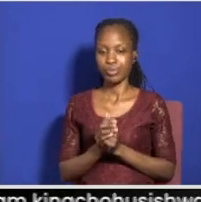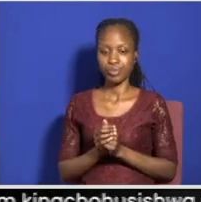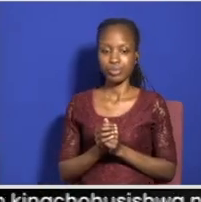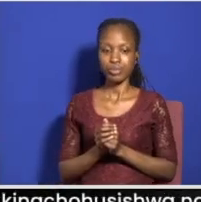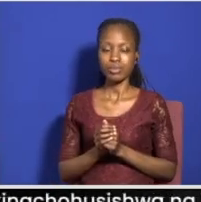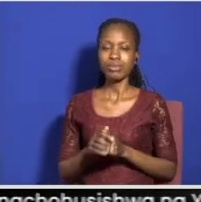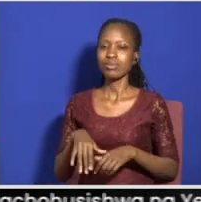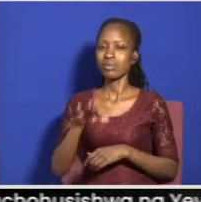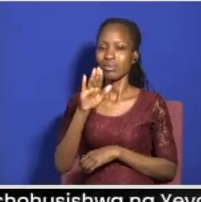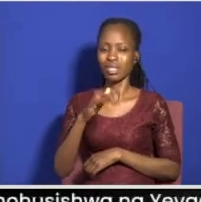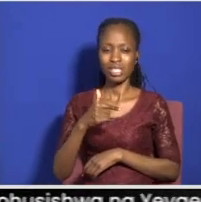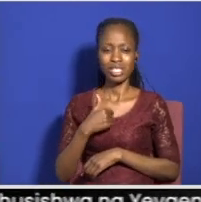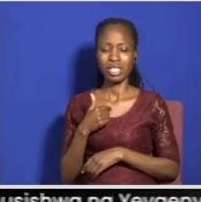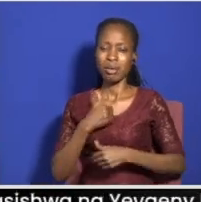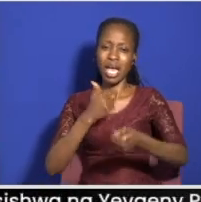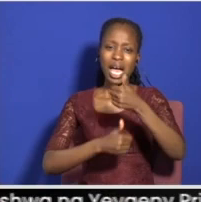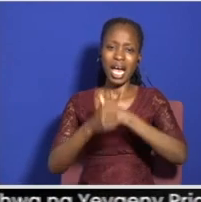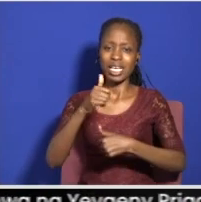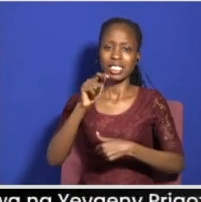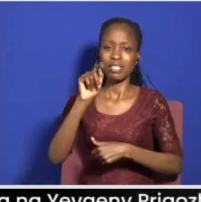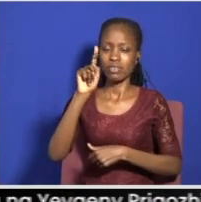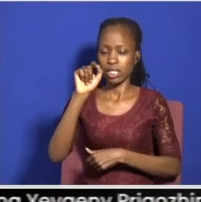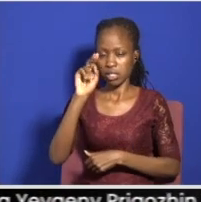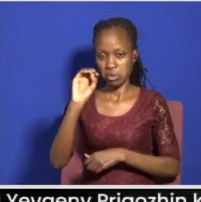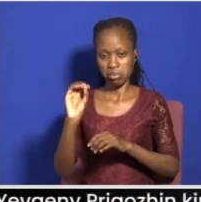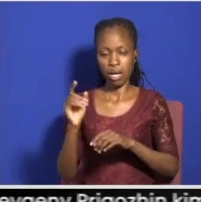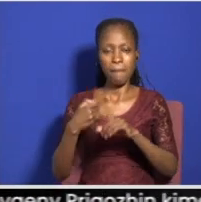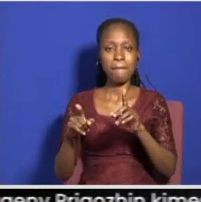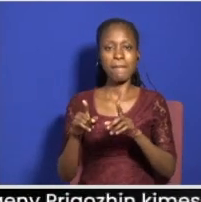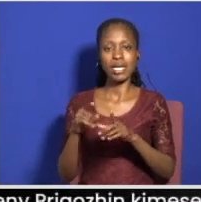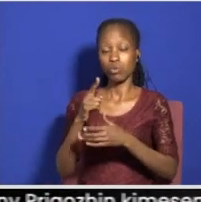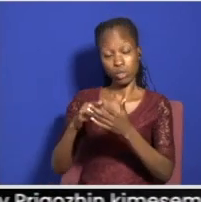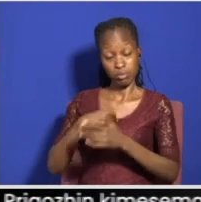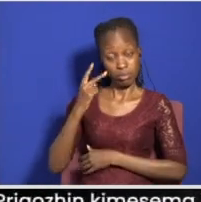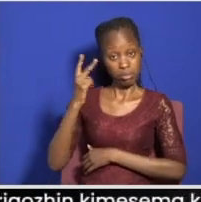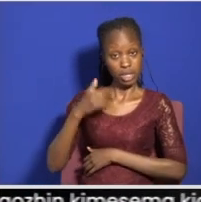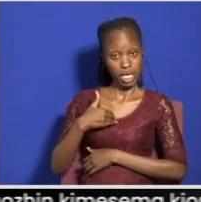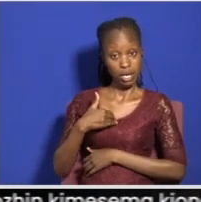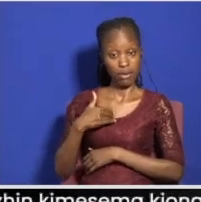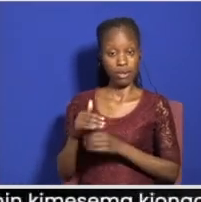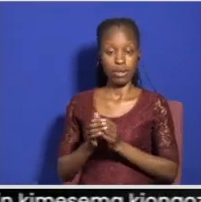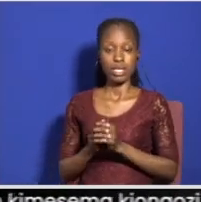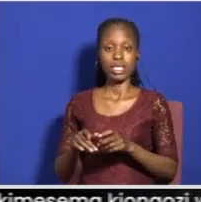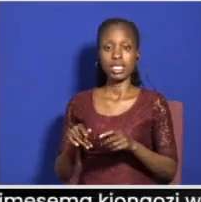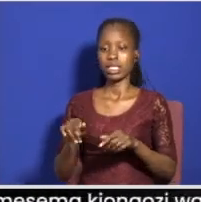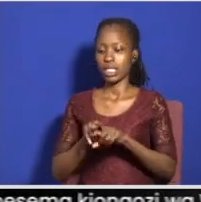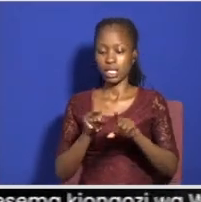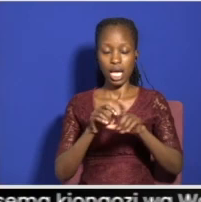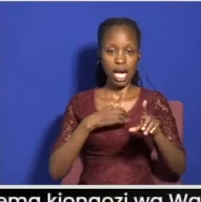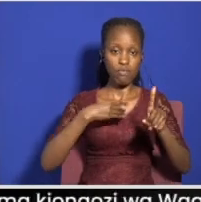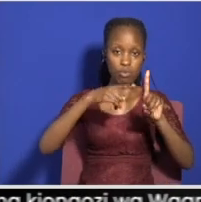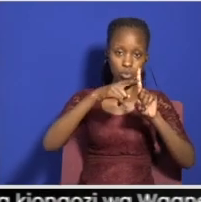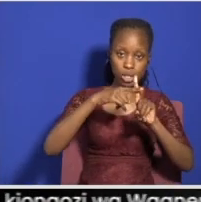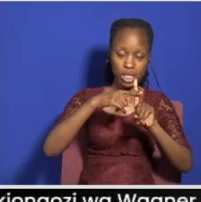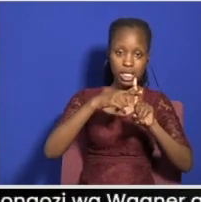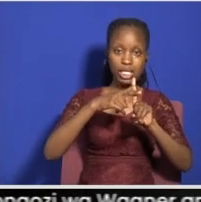my age, I'm not active on TikTok, but the much that I've seen, there are educative posts and there are posts that